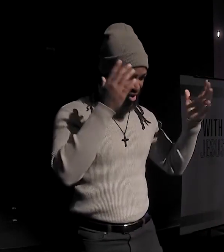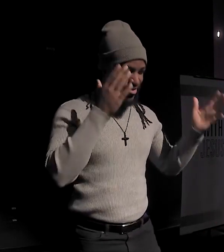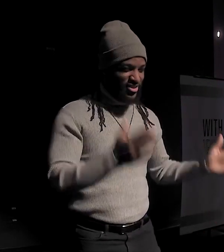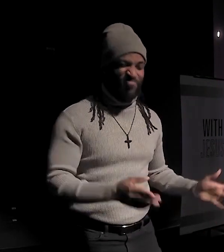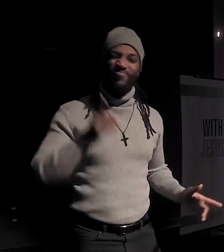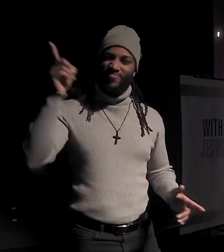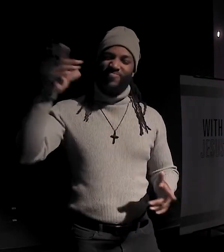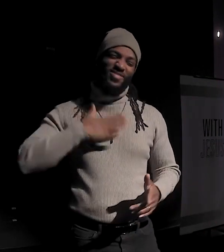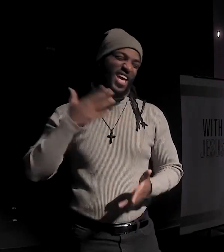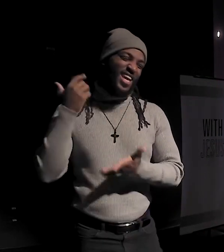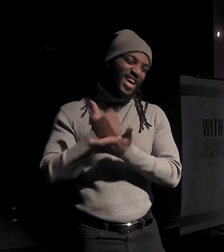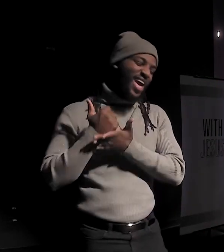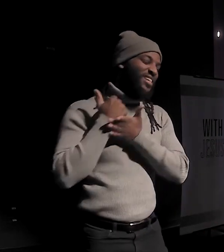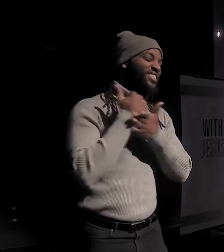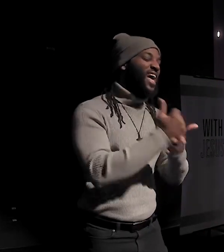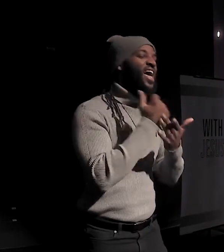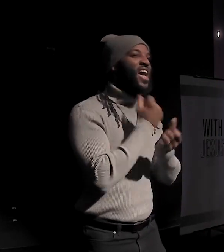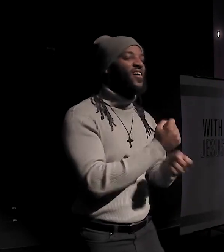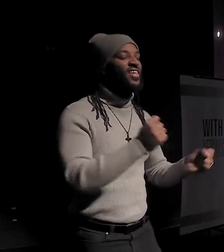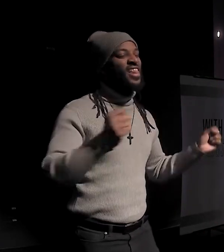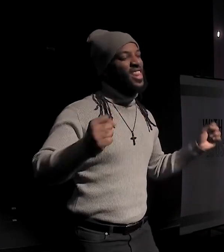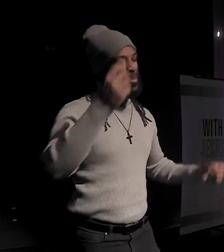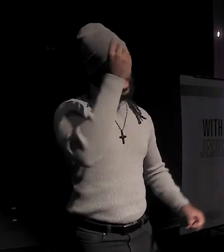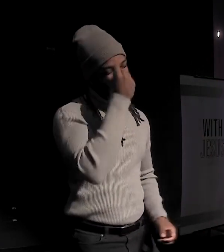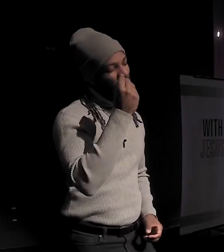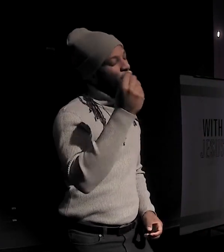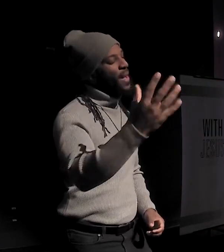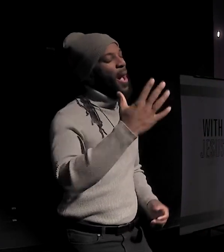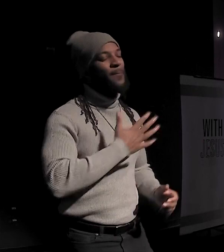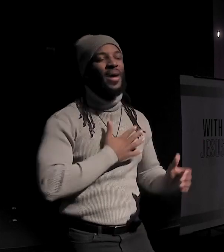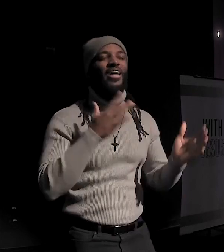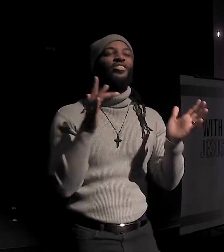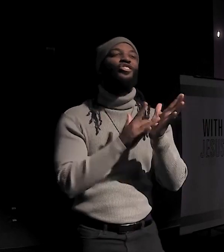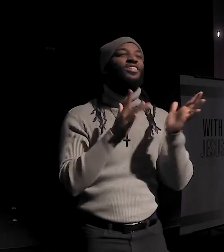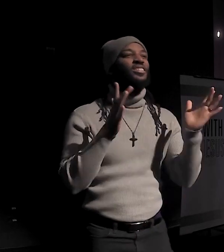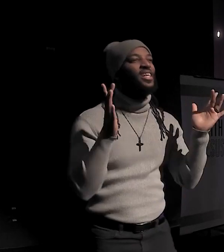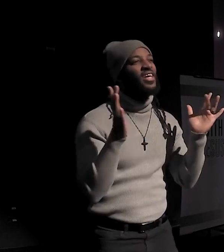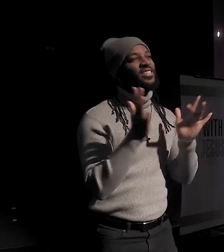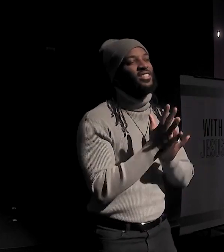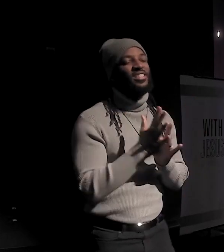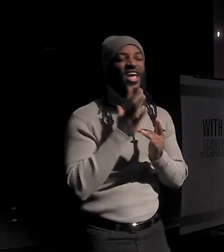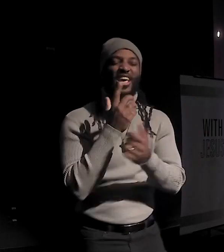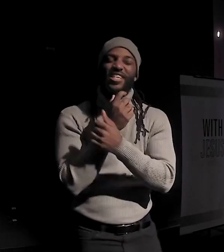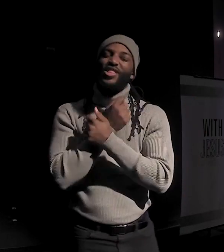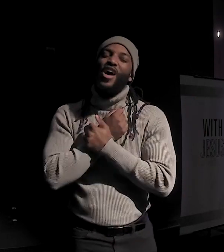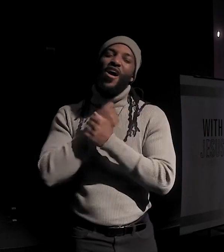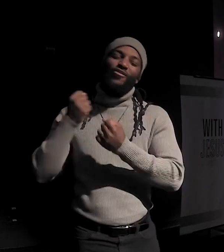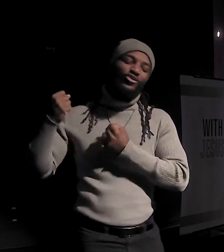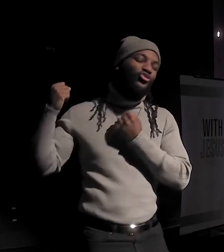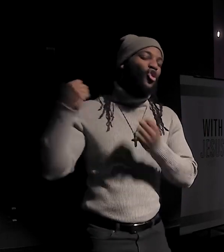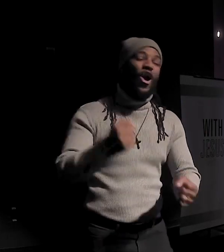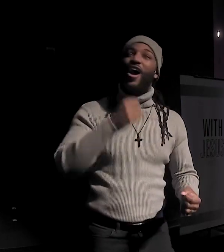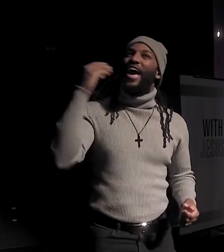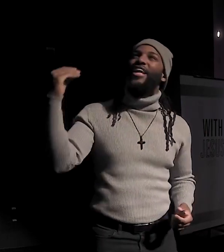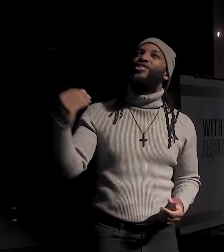grave. Ain't no sinner that he can't save. Let me tell you about my Jesus.